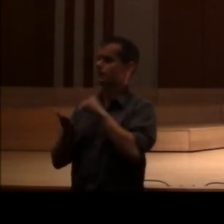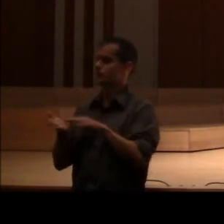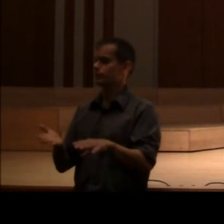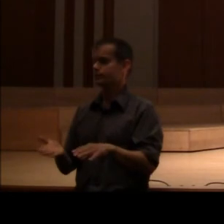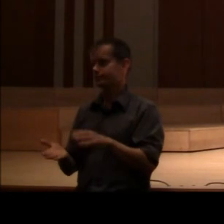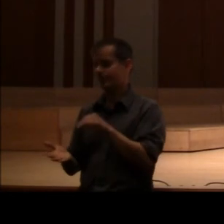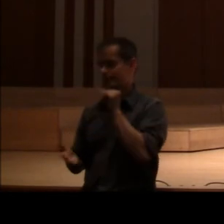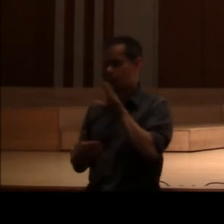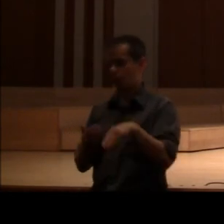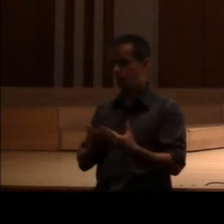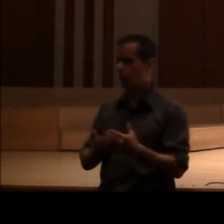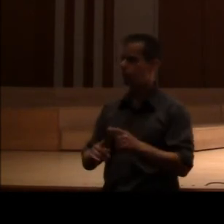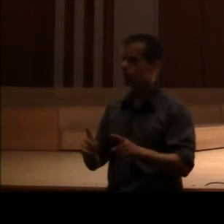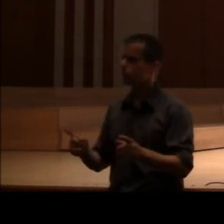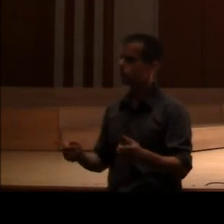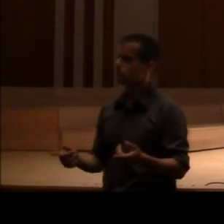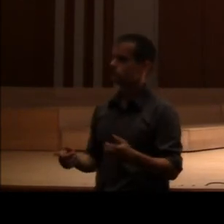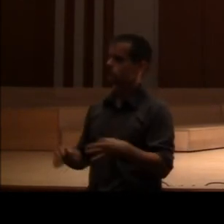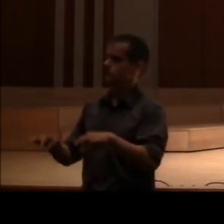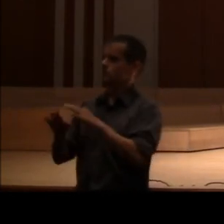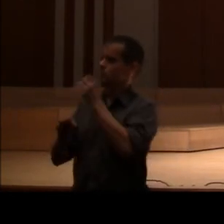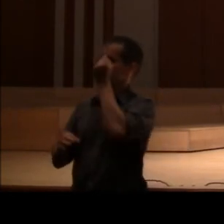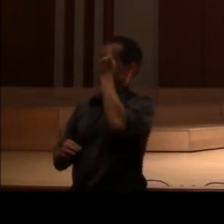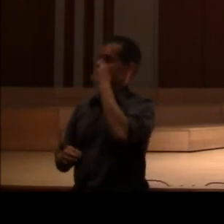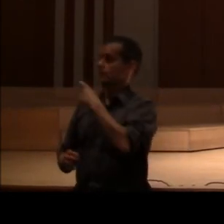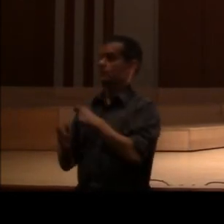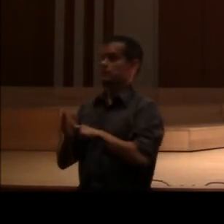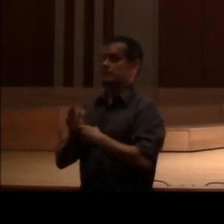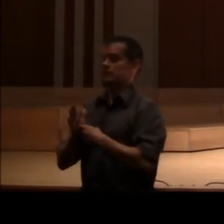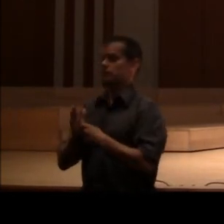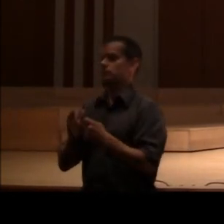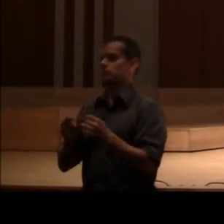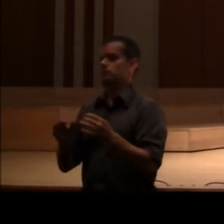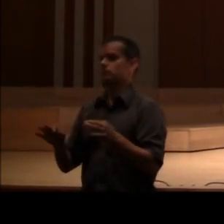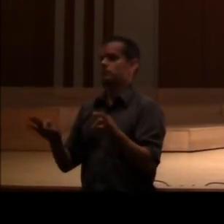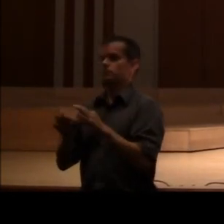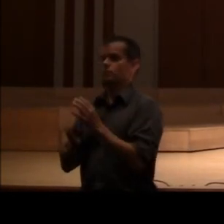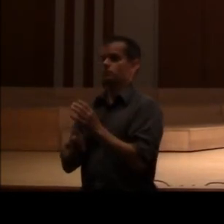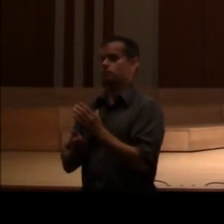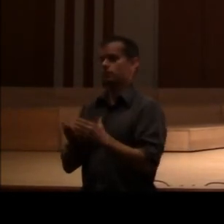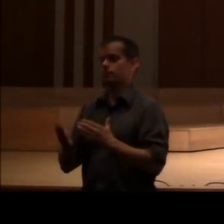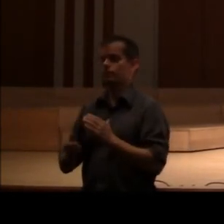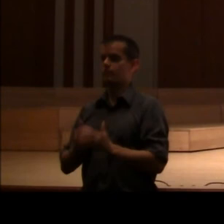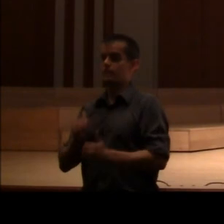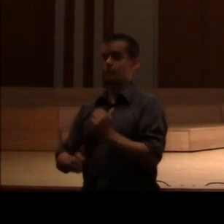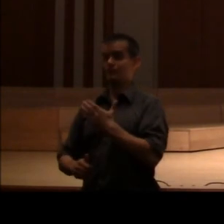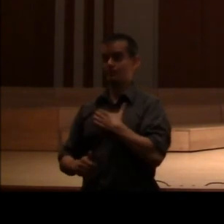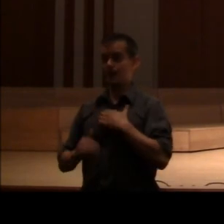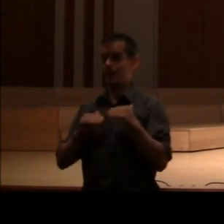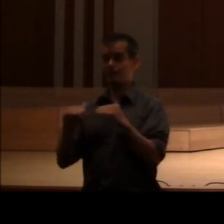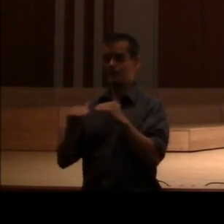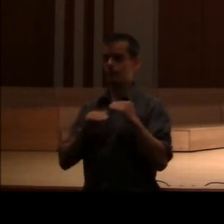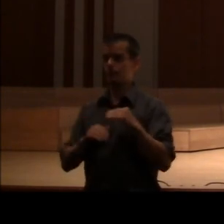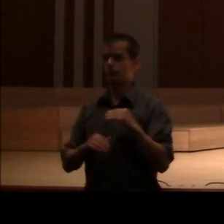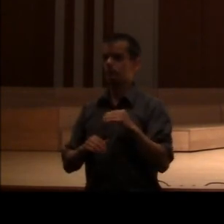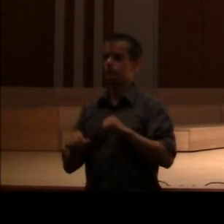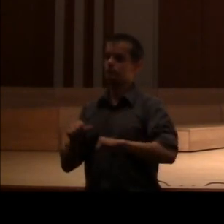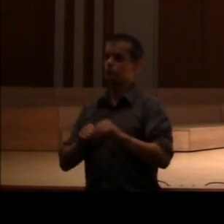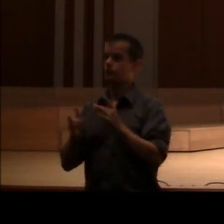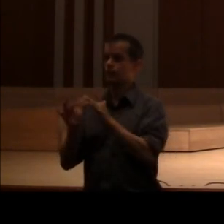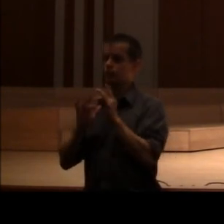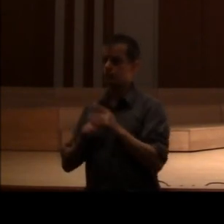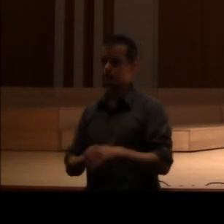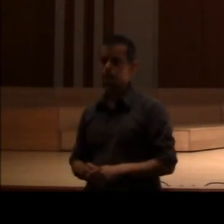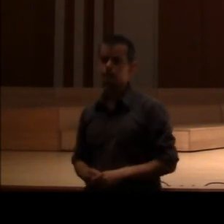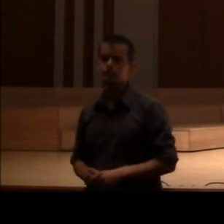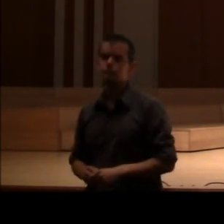we're doing, but I think it is important to realize that this is a key component of most of my peers' social networking experience. So,